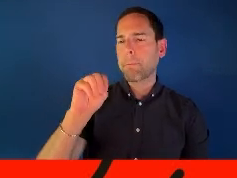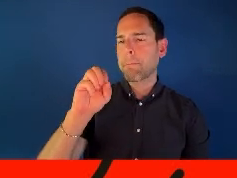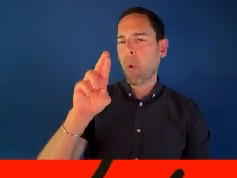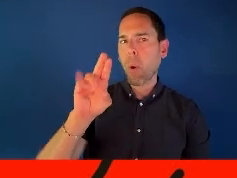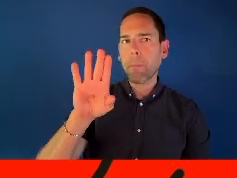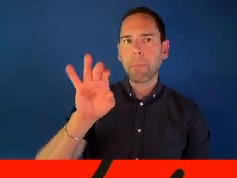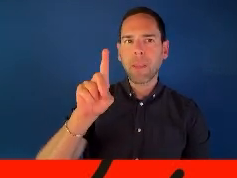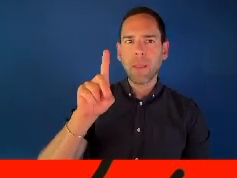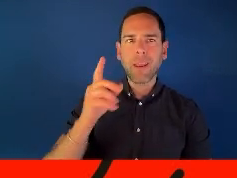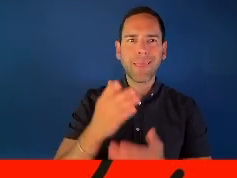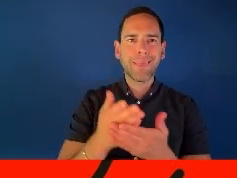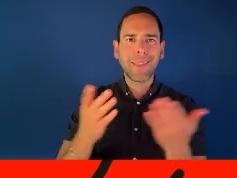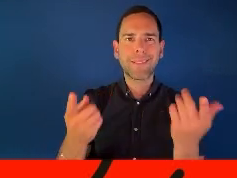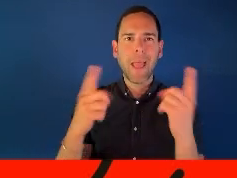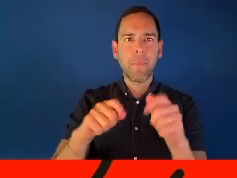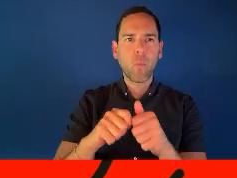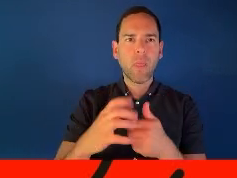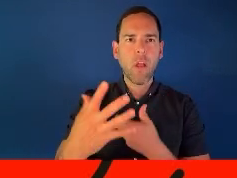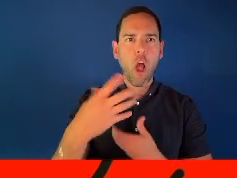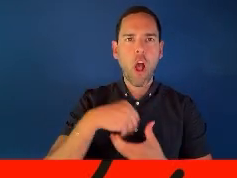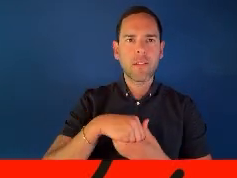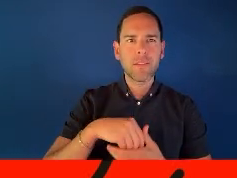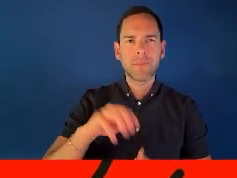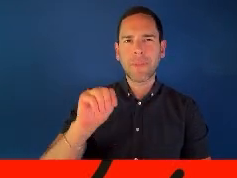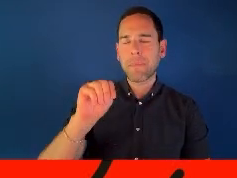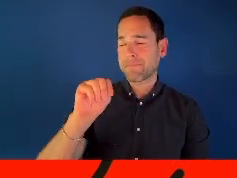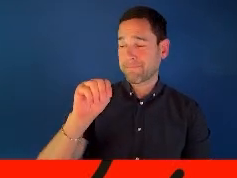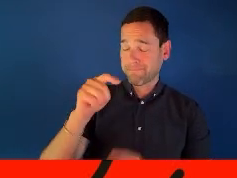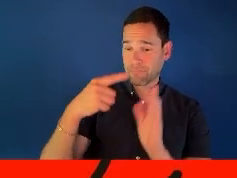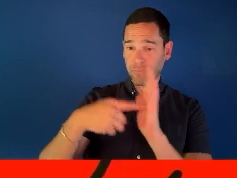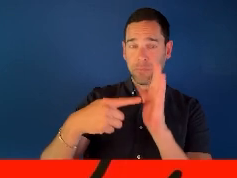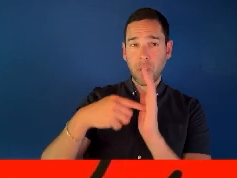really irrationally angry or upset.